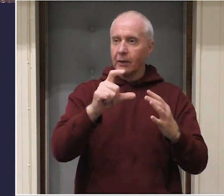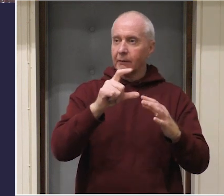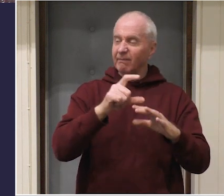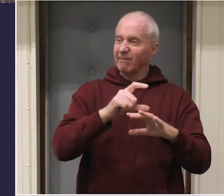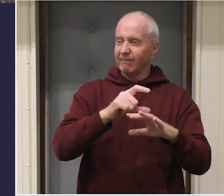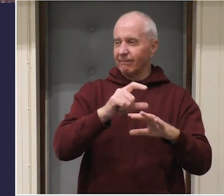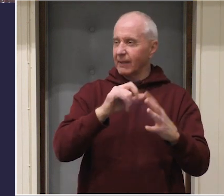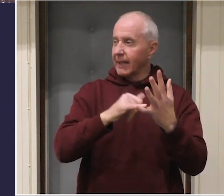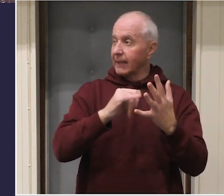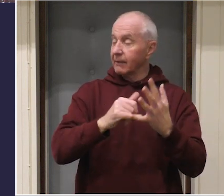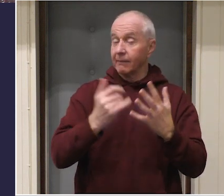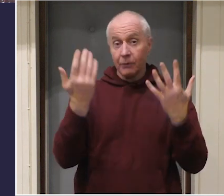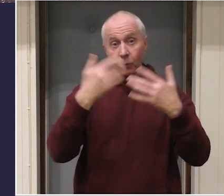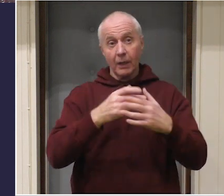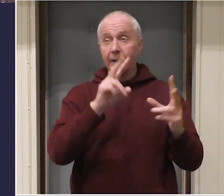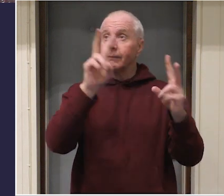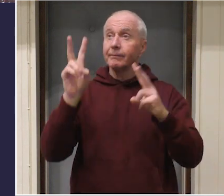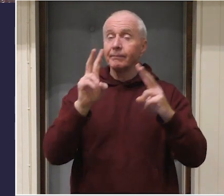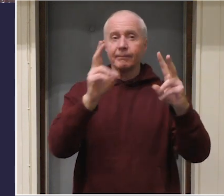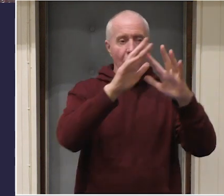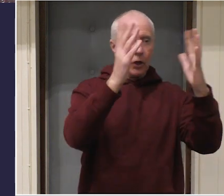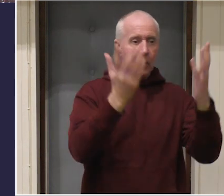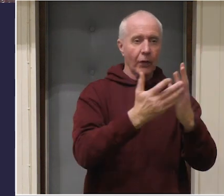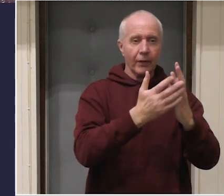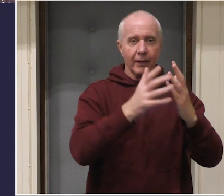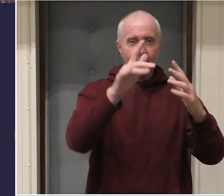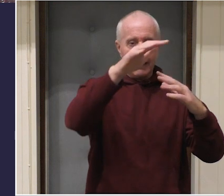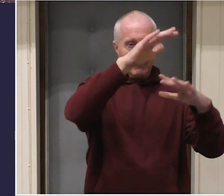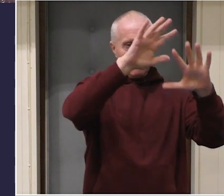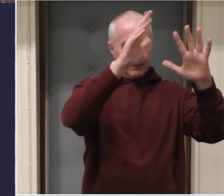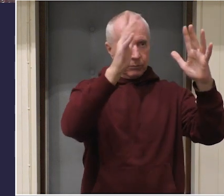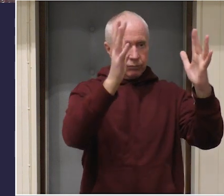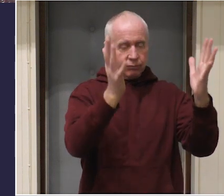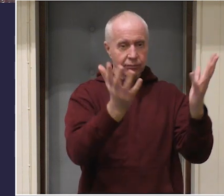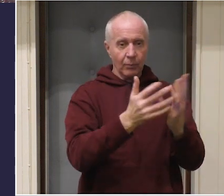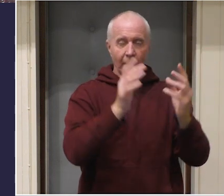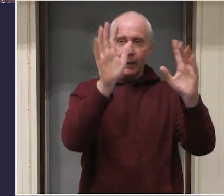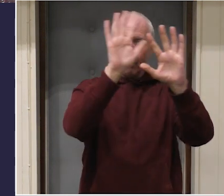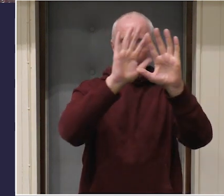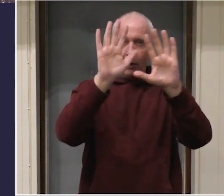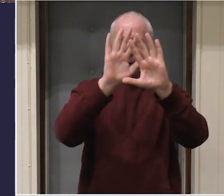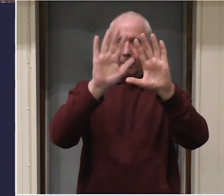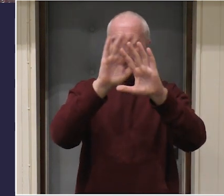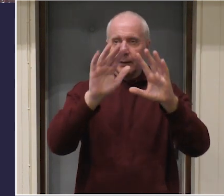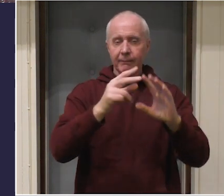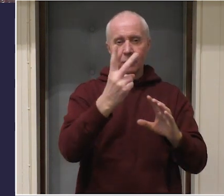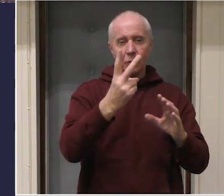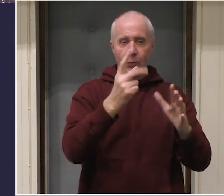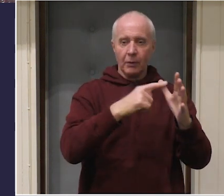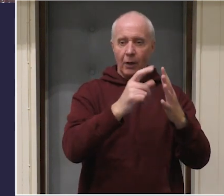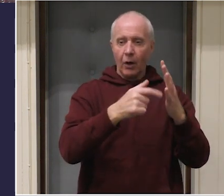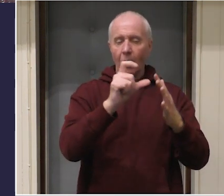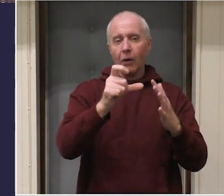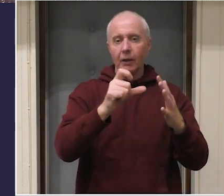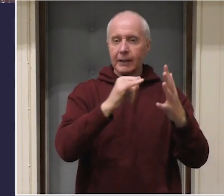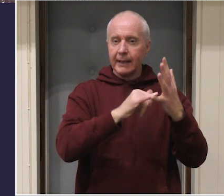tonight and look out at a star, the Earth's atmosphere will blur the picture you see by around about 2 arc seconds. If you go to an observatory